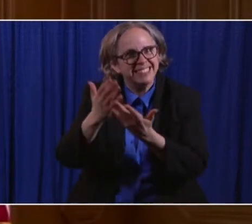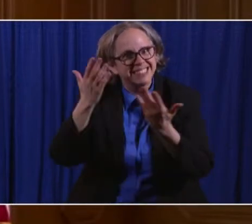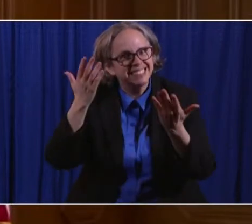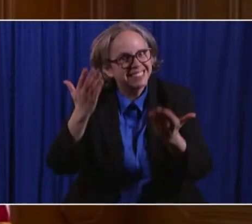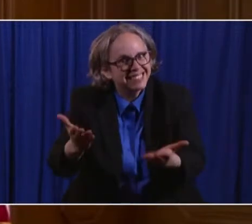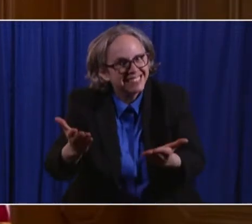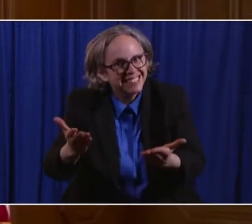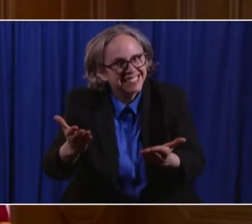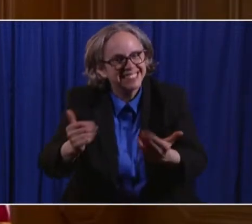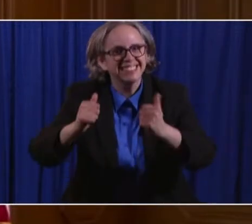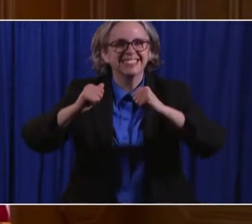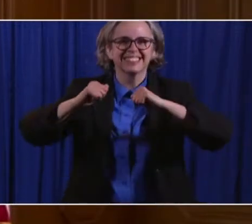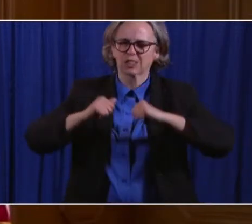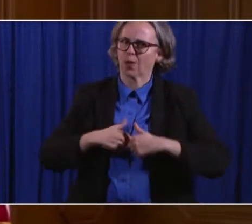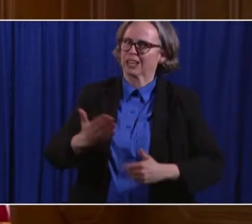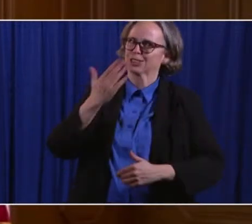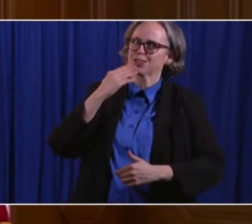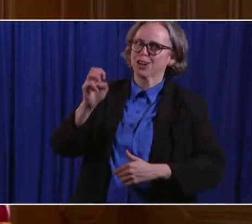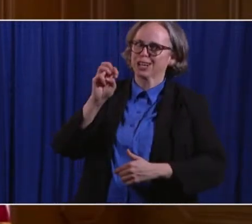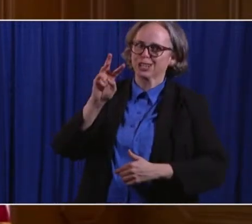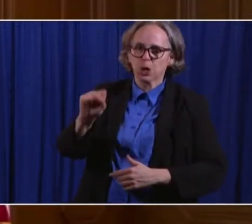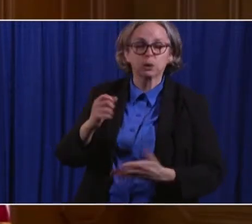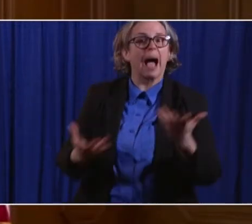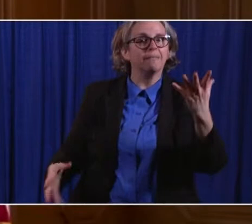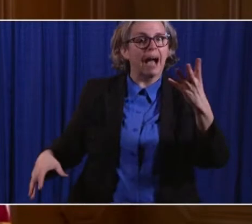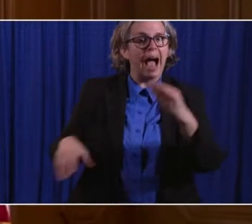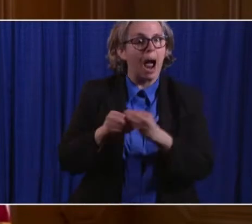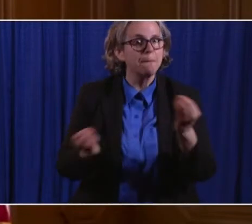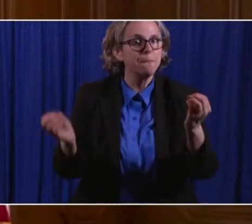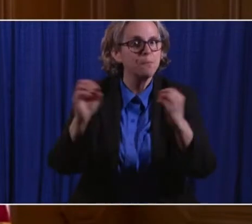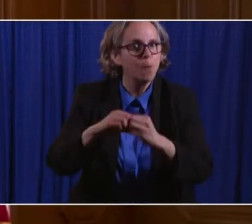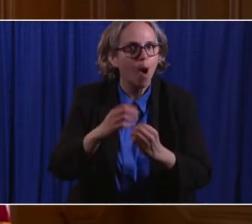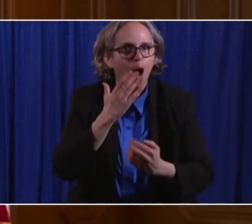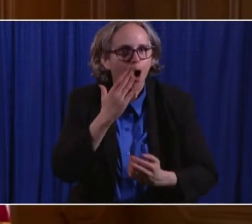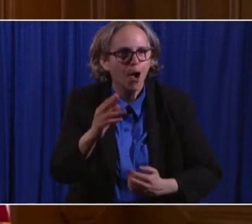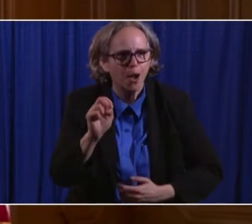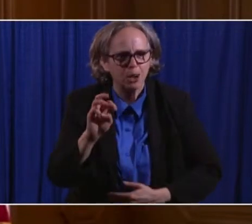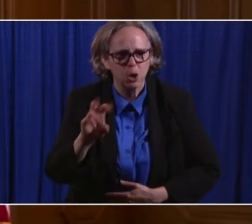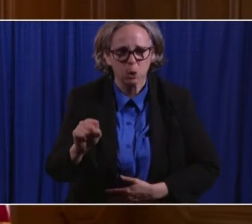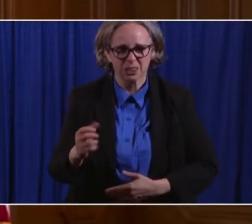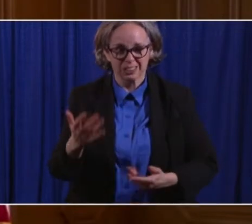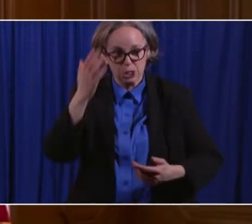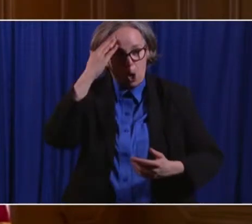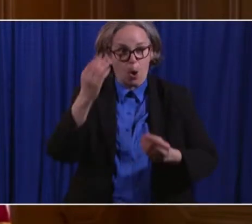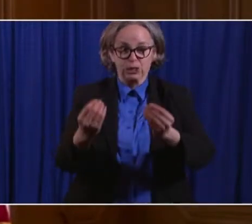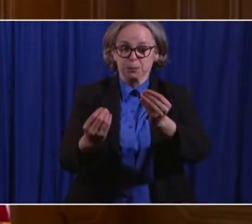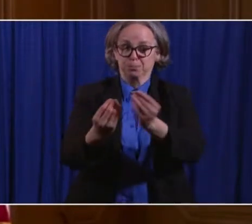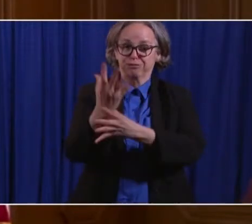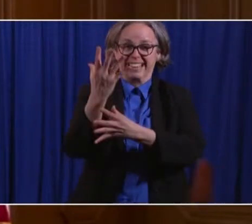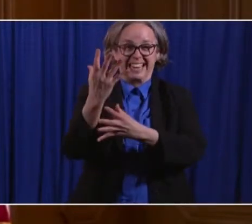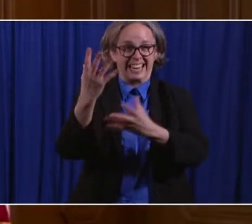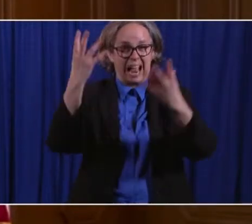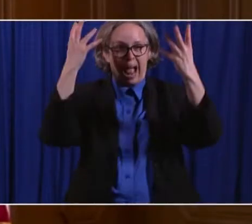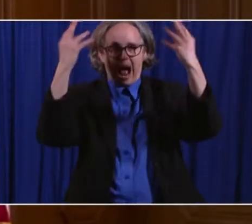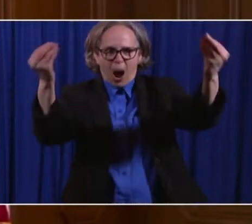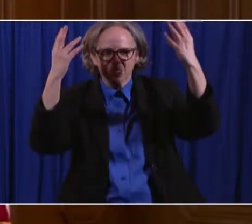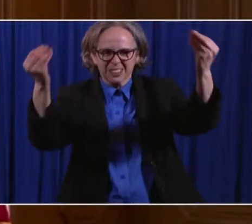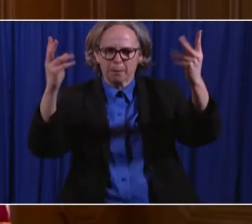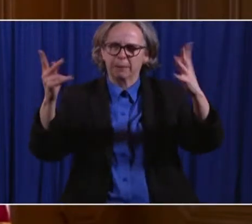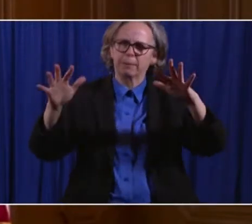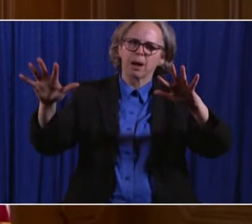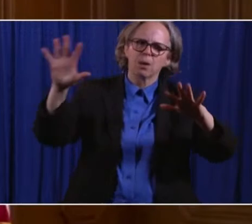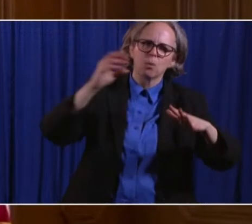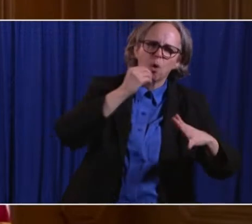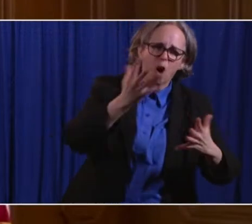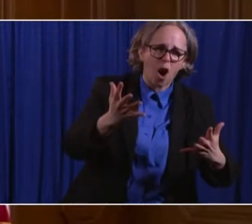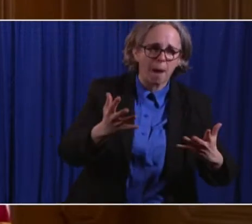Signs of spring are all around, and one of them is the Ohio Department of Transportation, the yellow barrels. And I always kind of joke that that's the